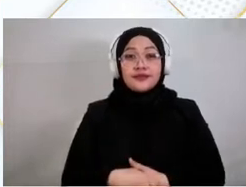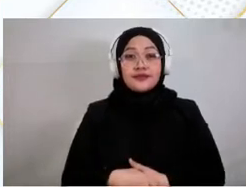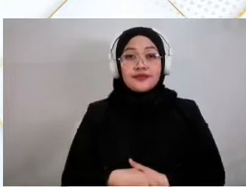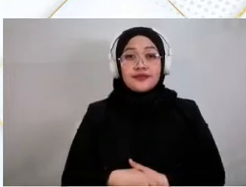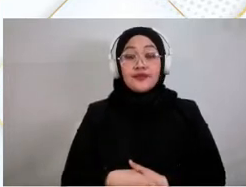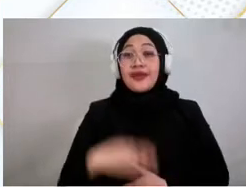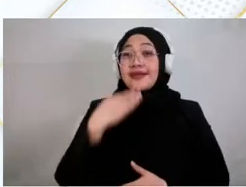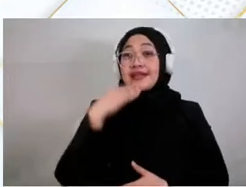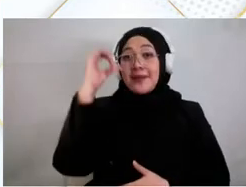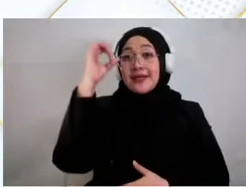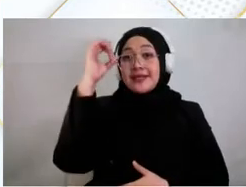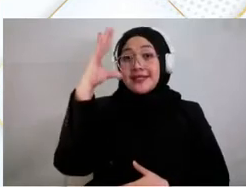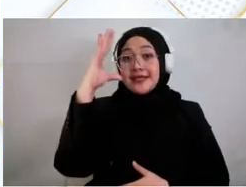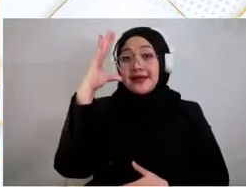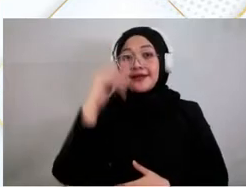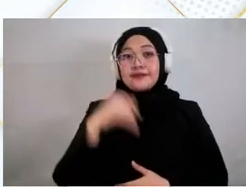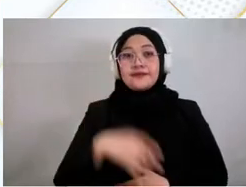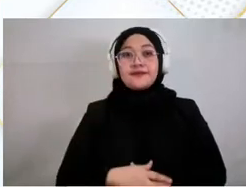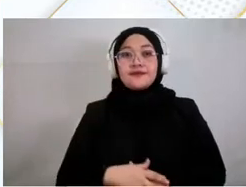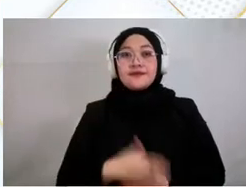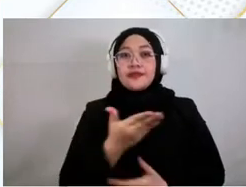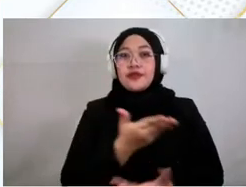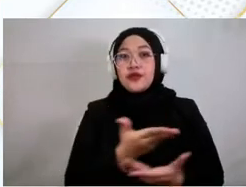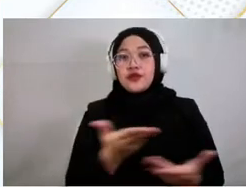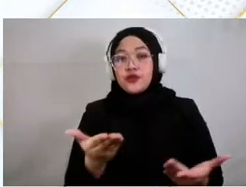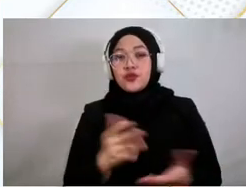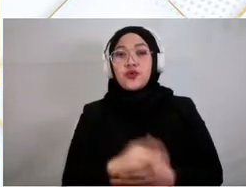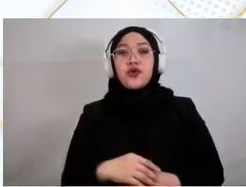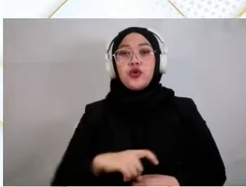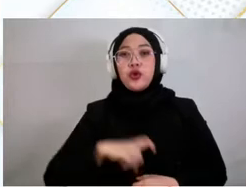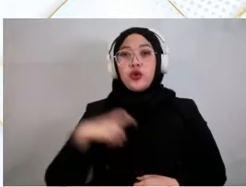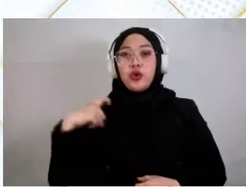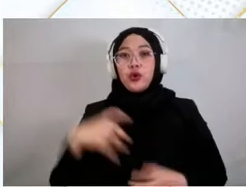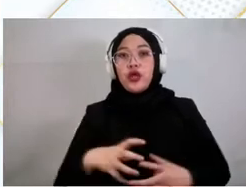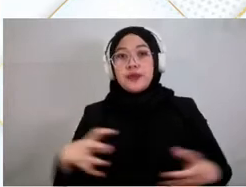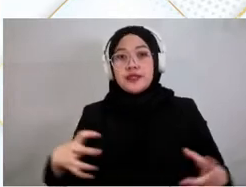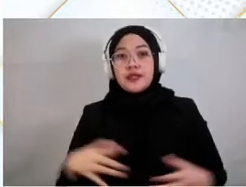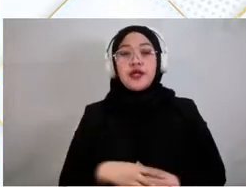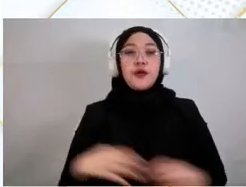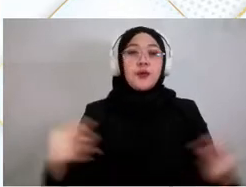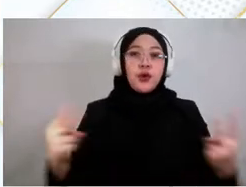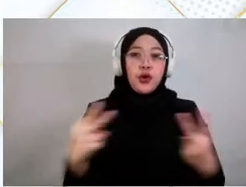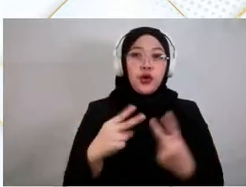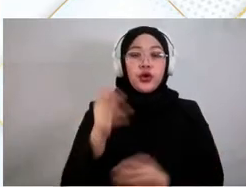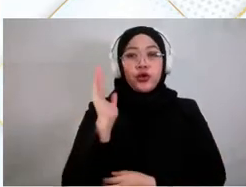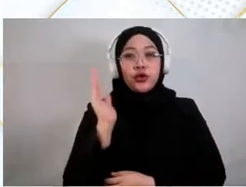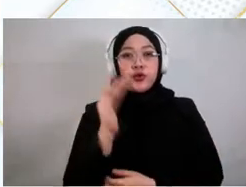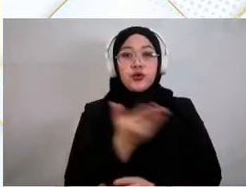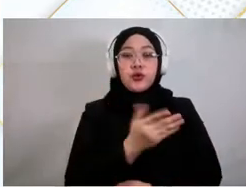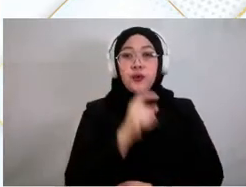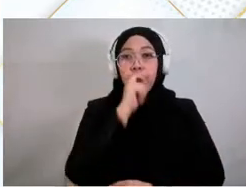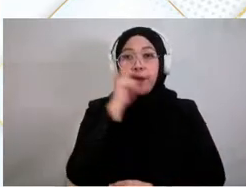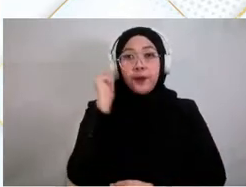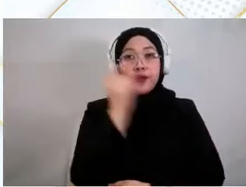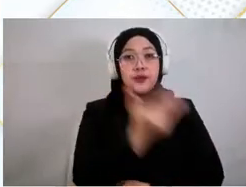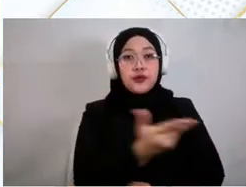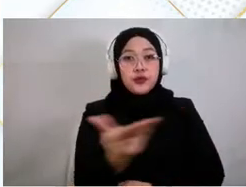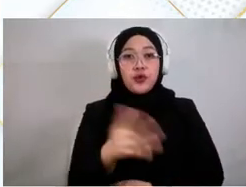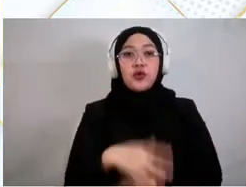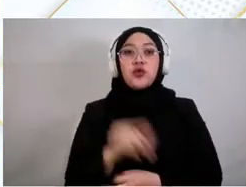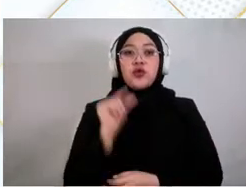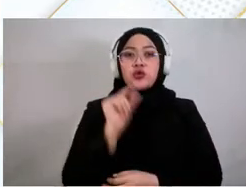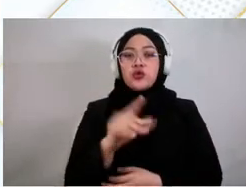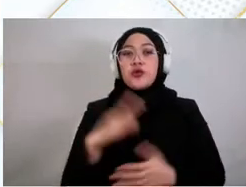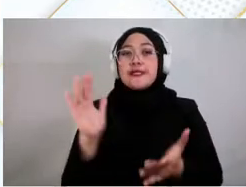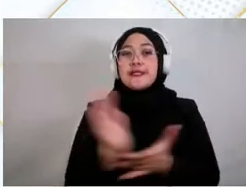Good morning, selamat pagi, His Excellency Ambassador, webinar participants, ladies and gentlemen. On this very